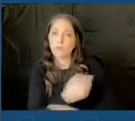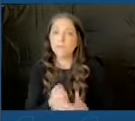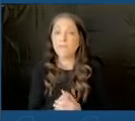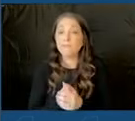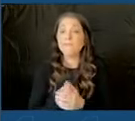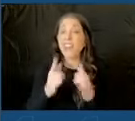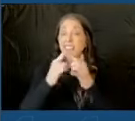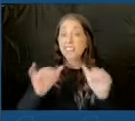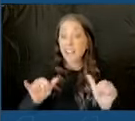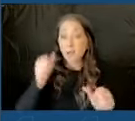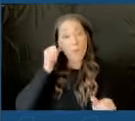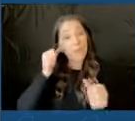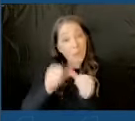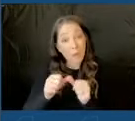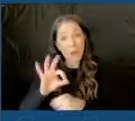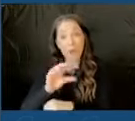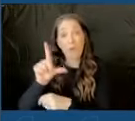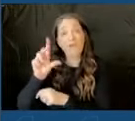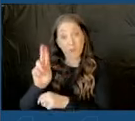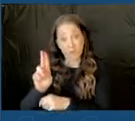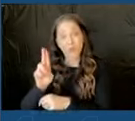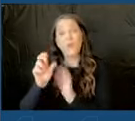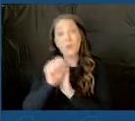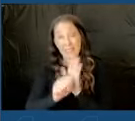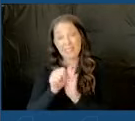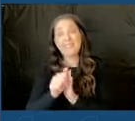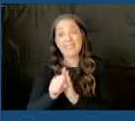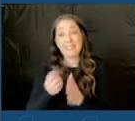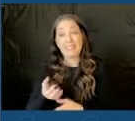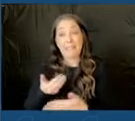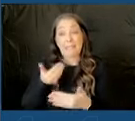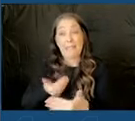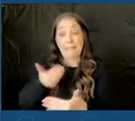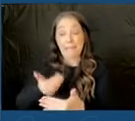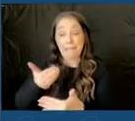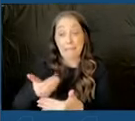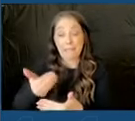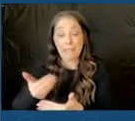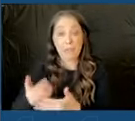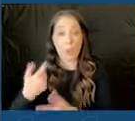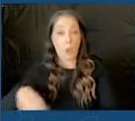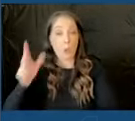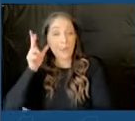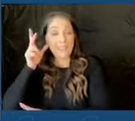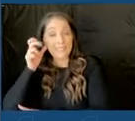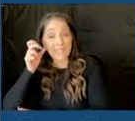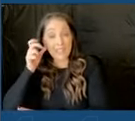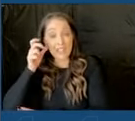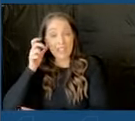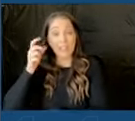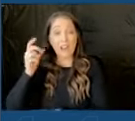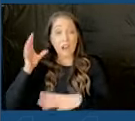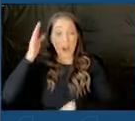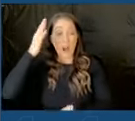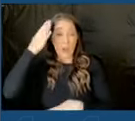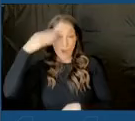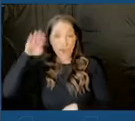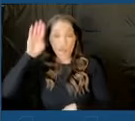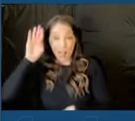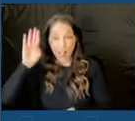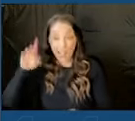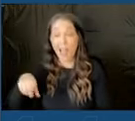that flu season is coming. We hear from the Southern Hemisphere, then Australia, that they've had a difficult flu season. So remember to get your